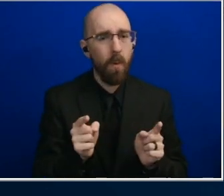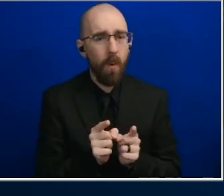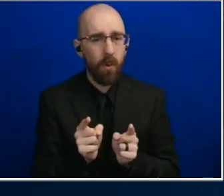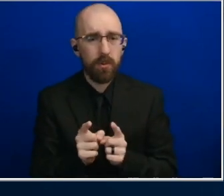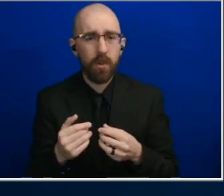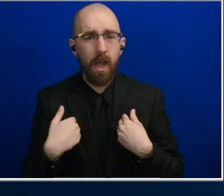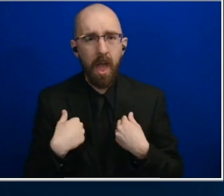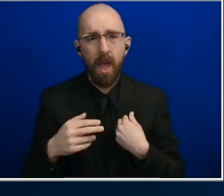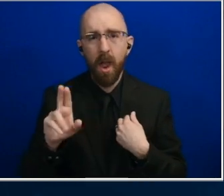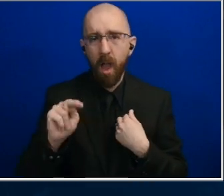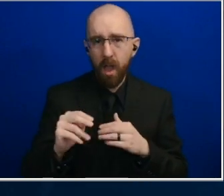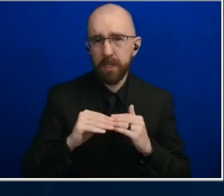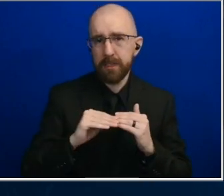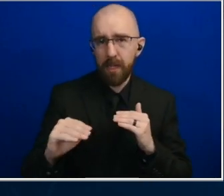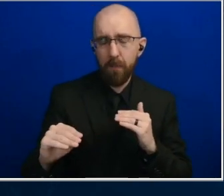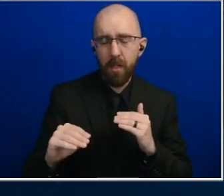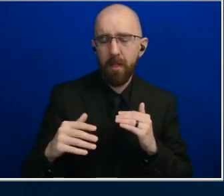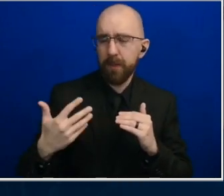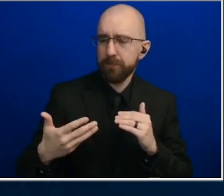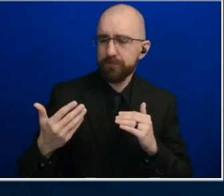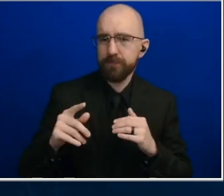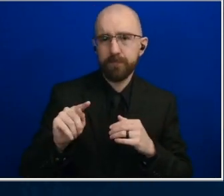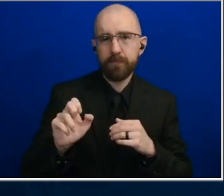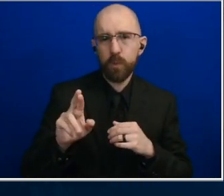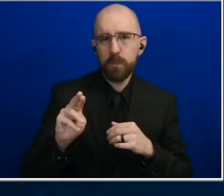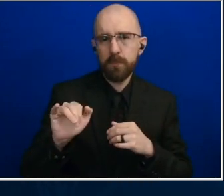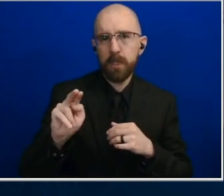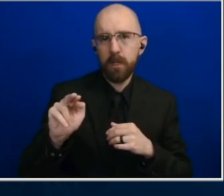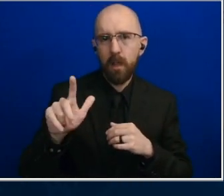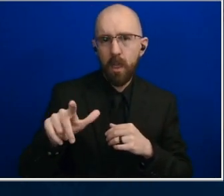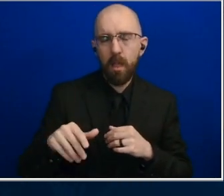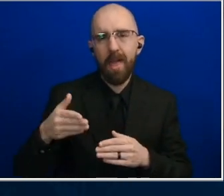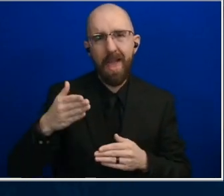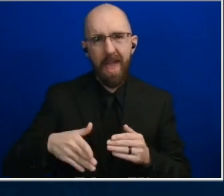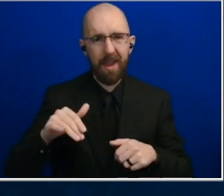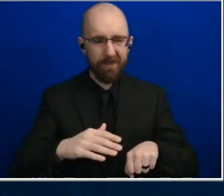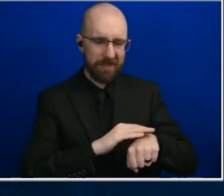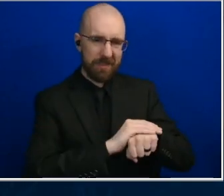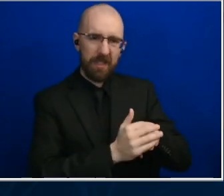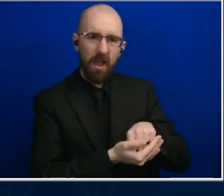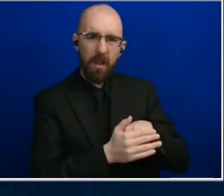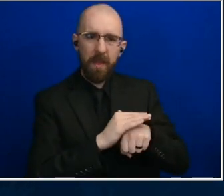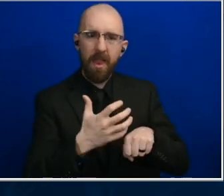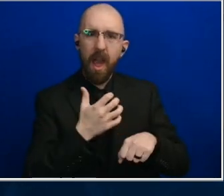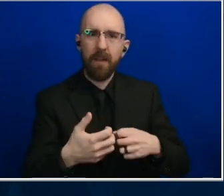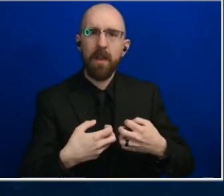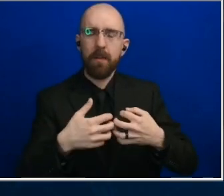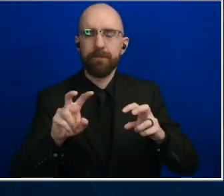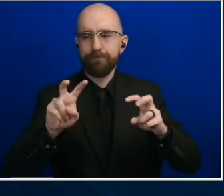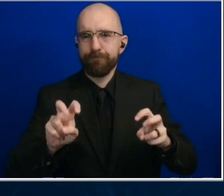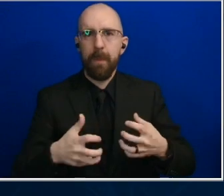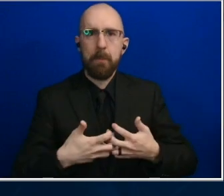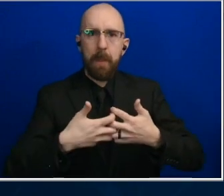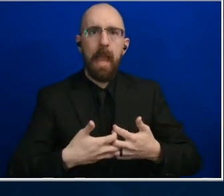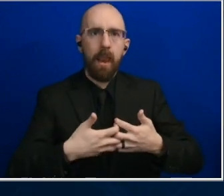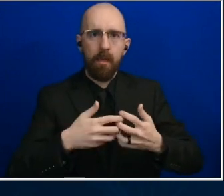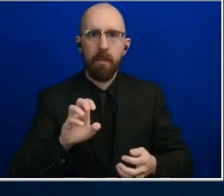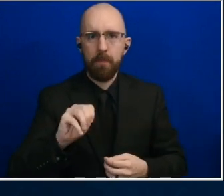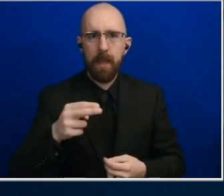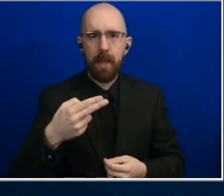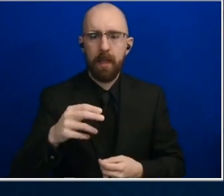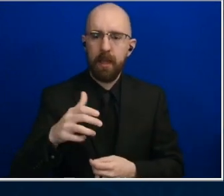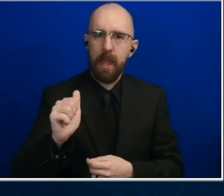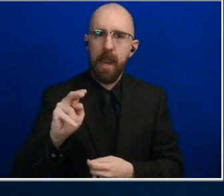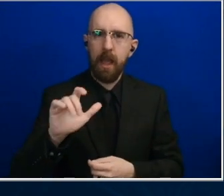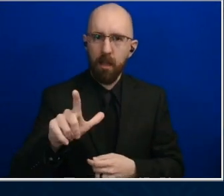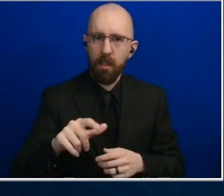unstable terminal end of his stump that was causing a lot of mechanical symptoms. So this is where a team approach